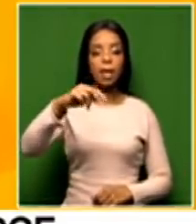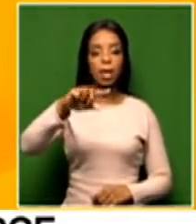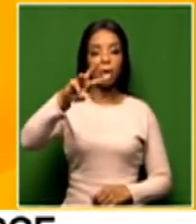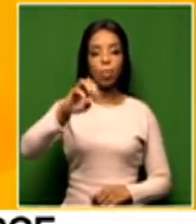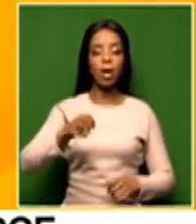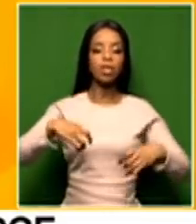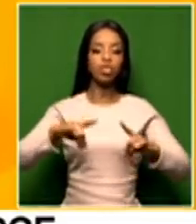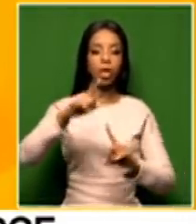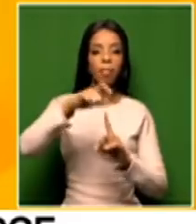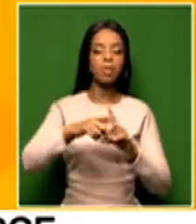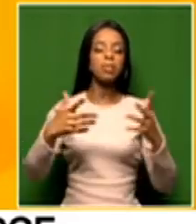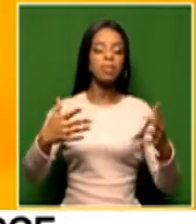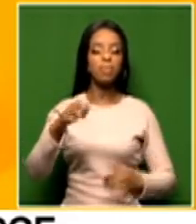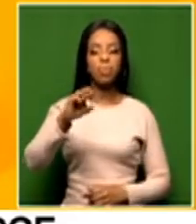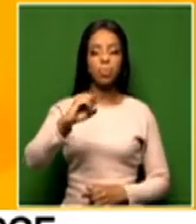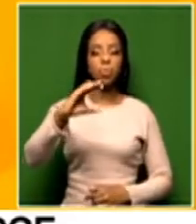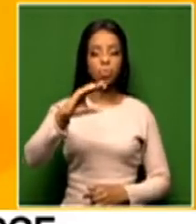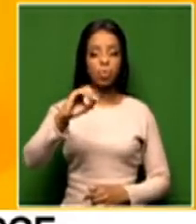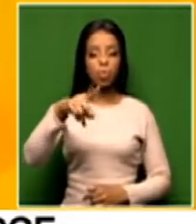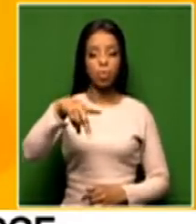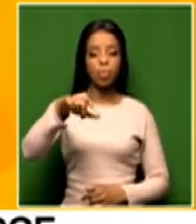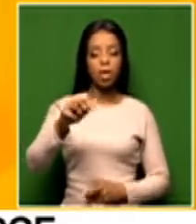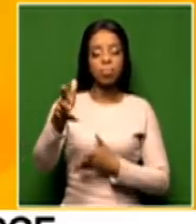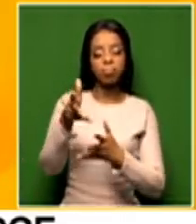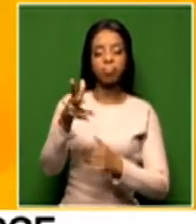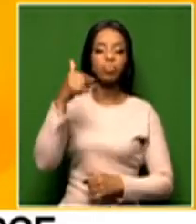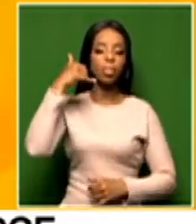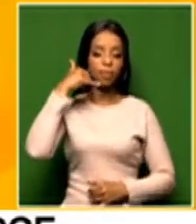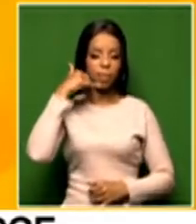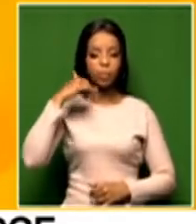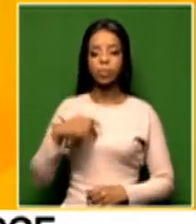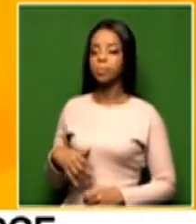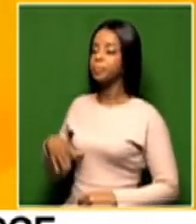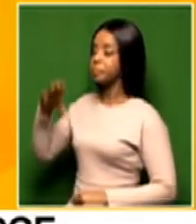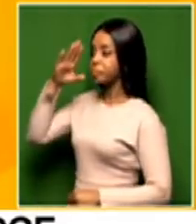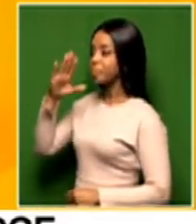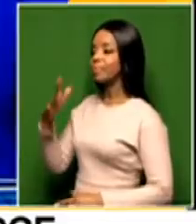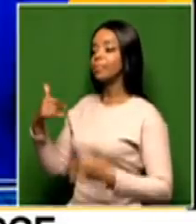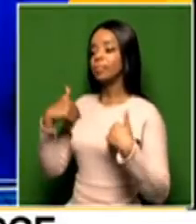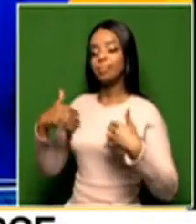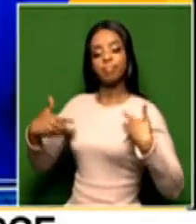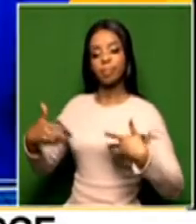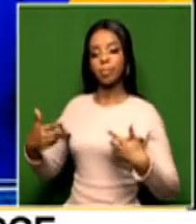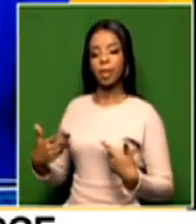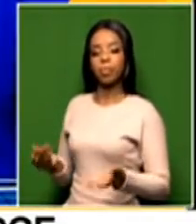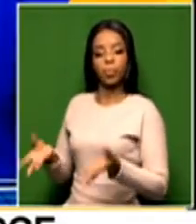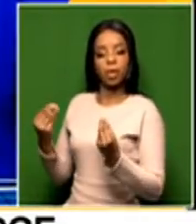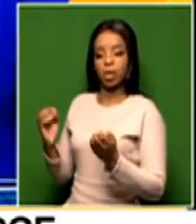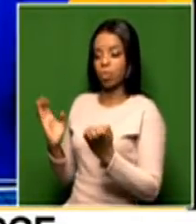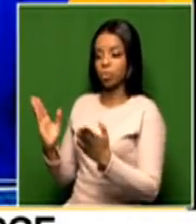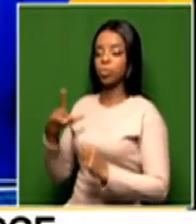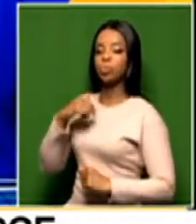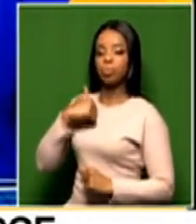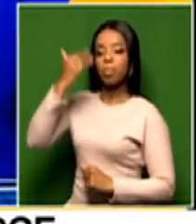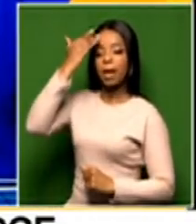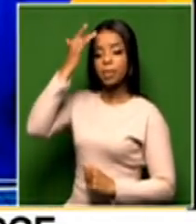to discuss this. We're chatting to him over the phone. Good to have you. I'm so glad that we managed to at least get you. I know you've been in a